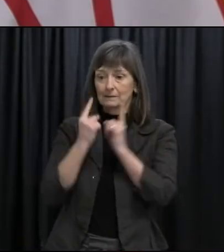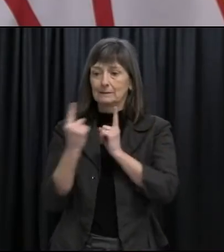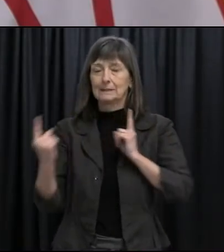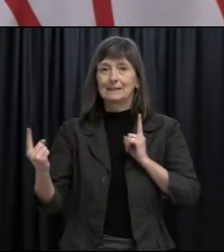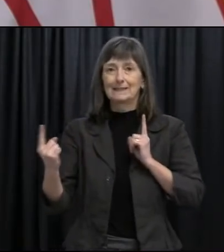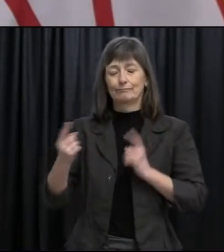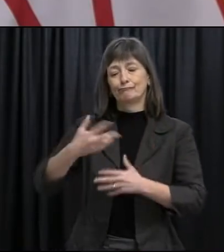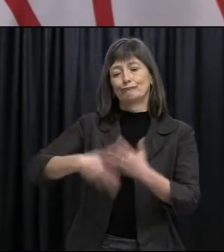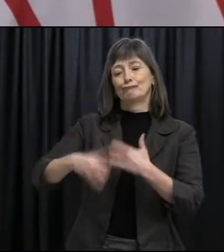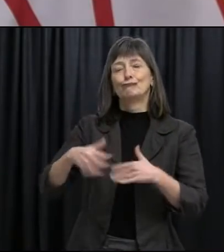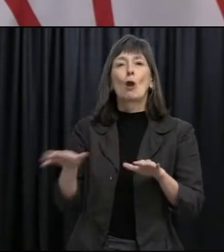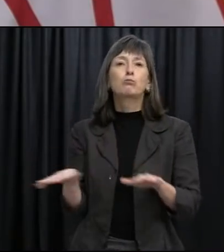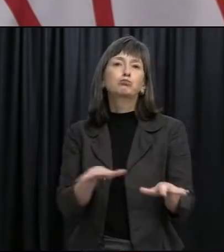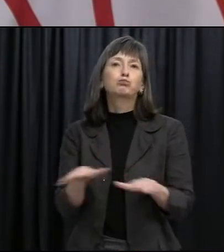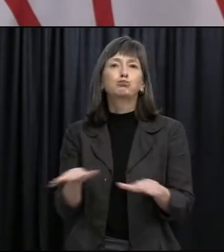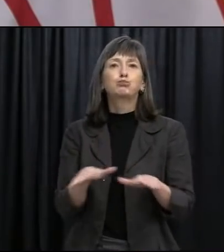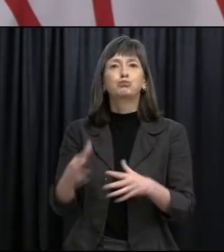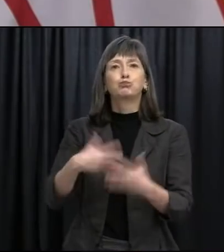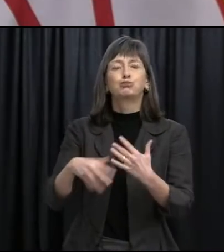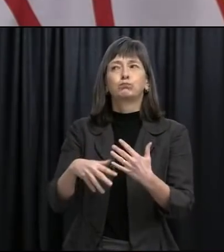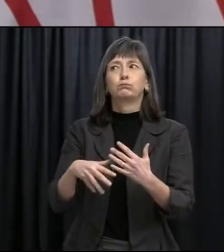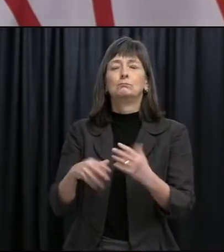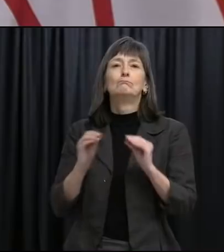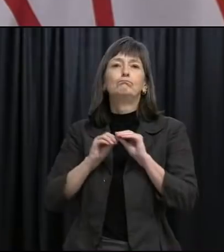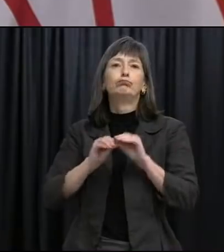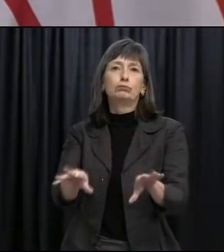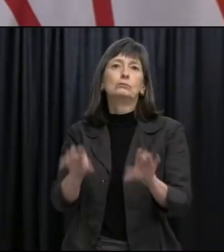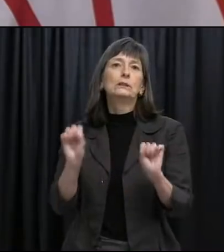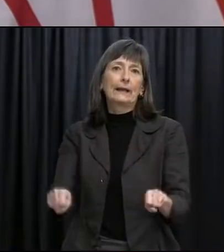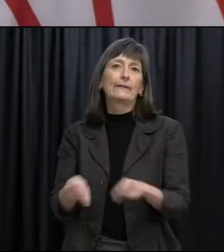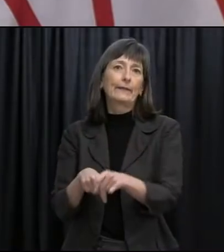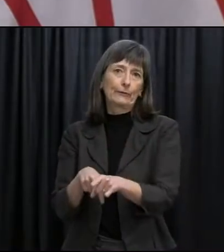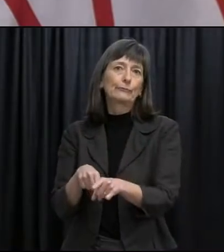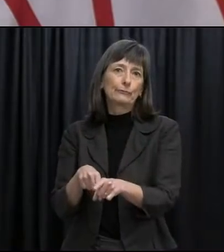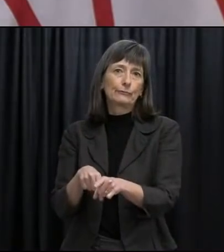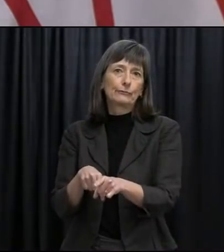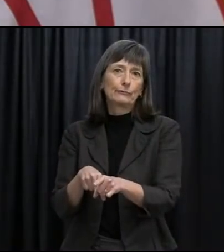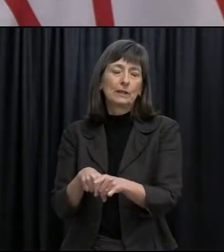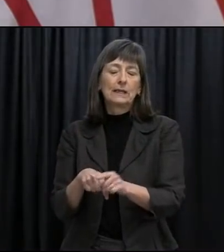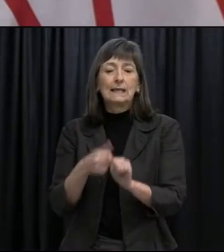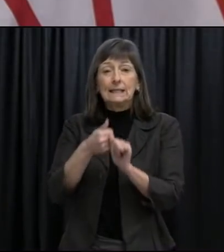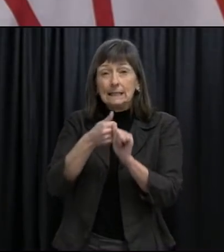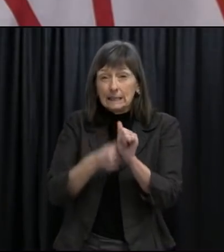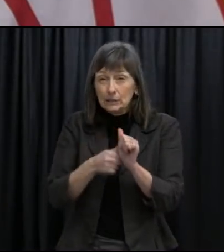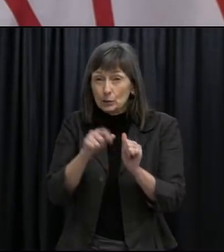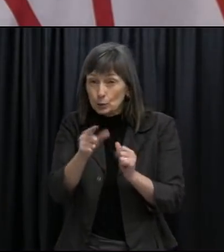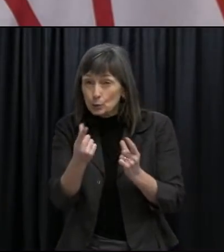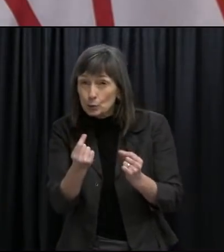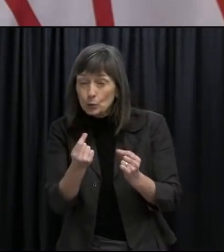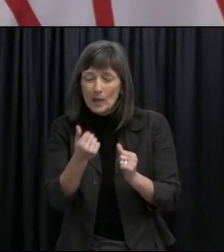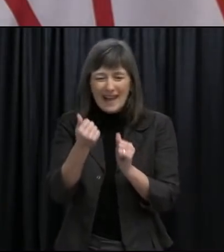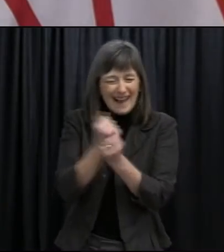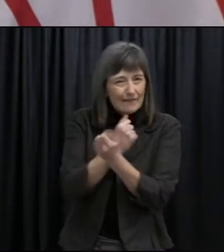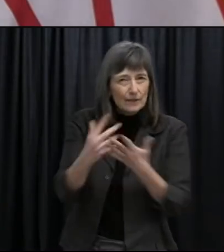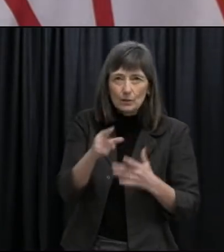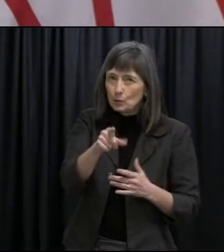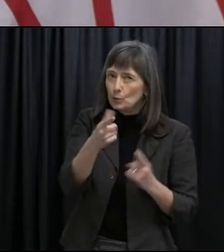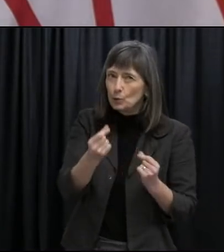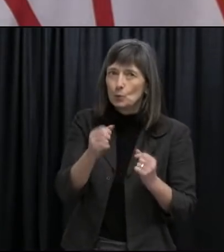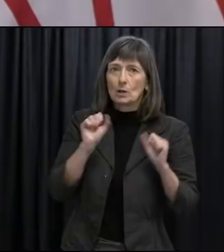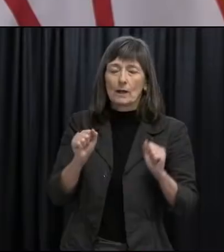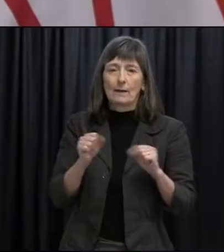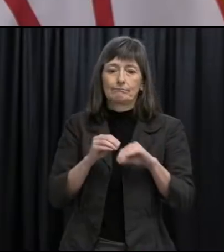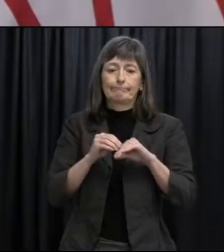place, leaving everyone exposed. Every action by every person counts.